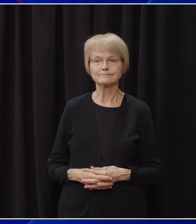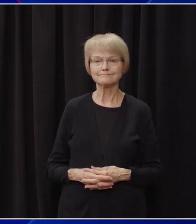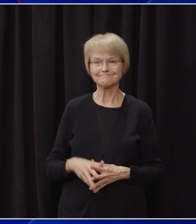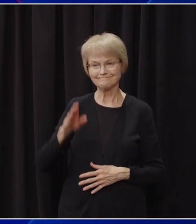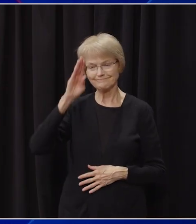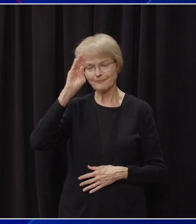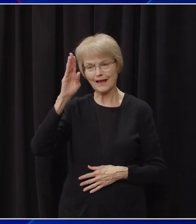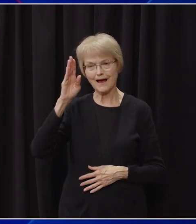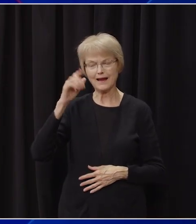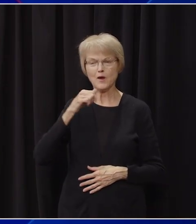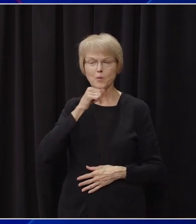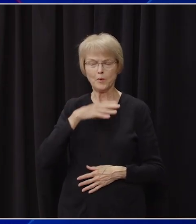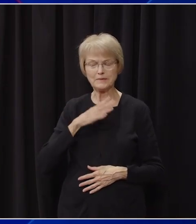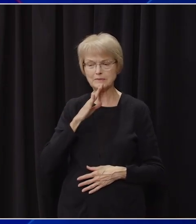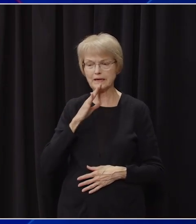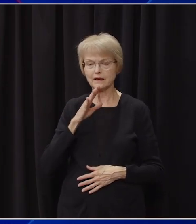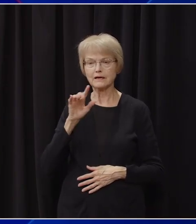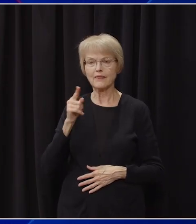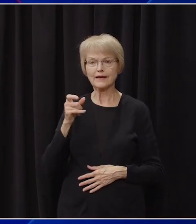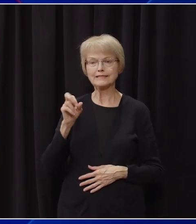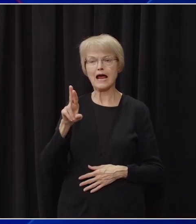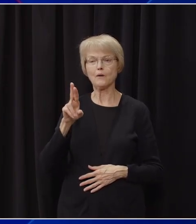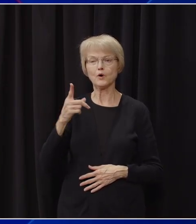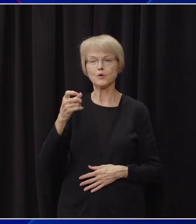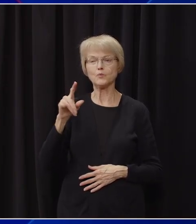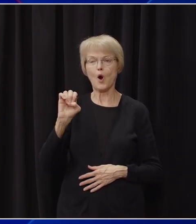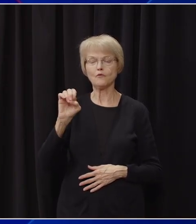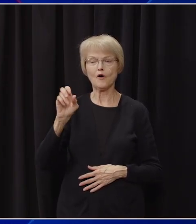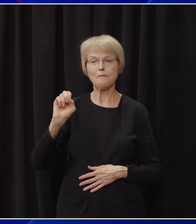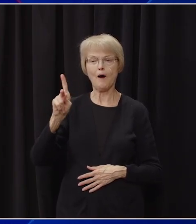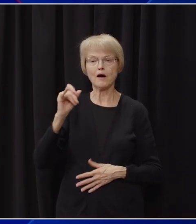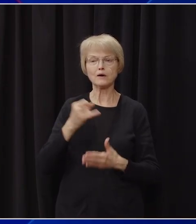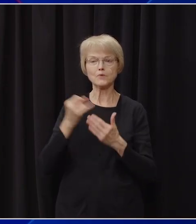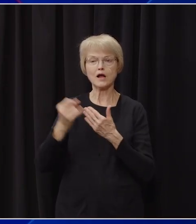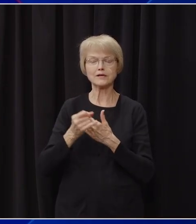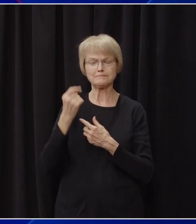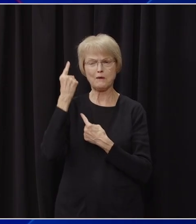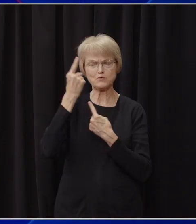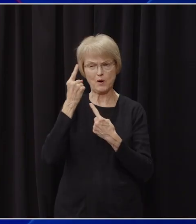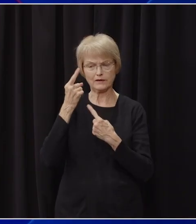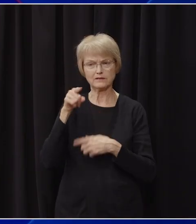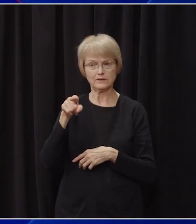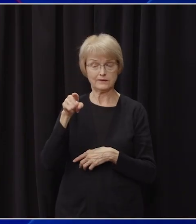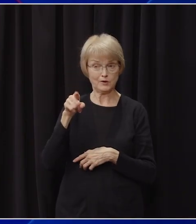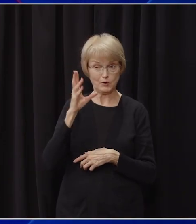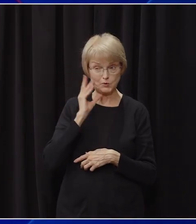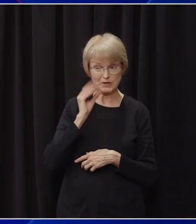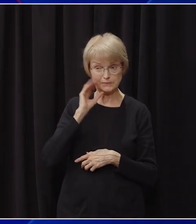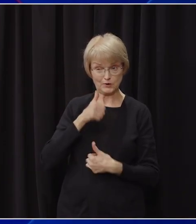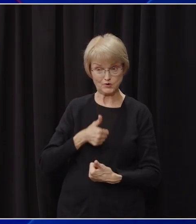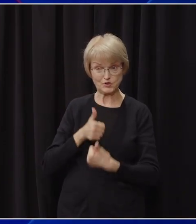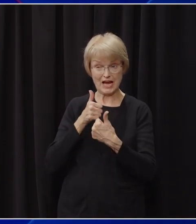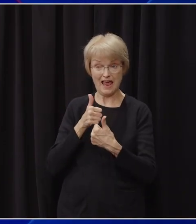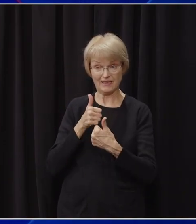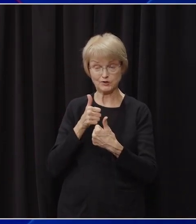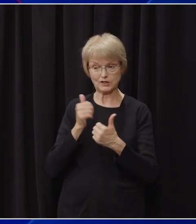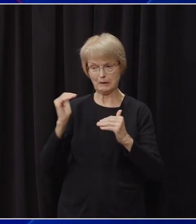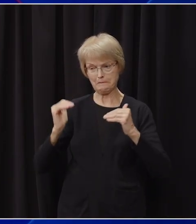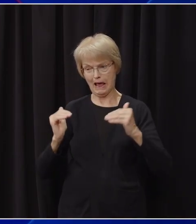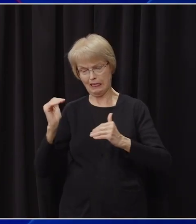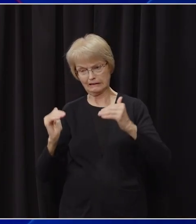Hi, I was wondering on the Tower Grove Park project, if you experienced any challenges